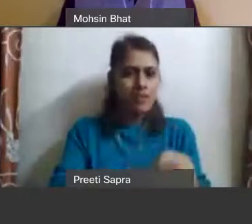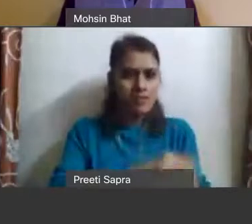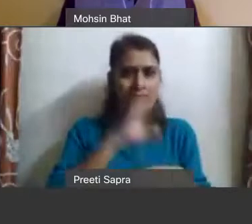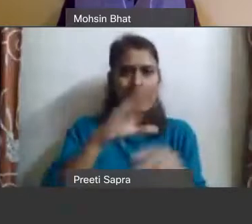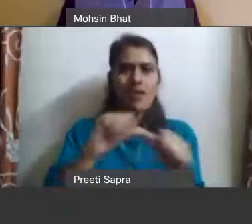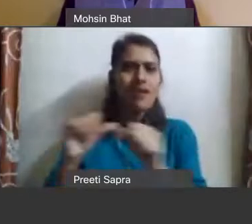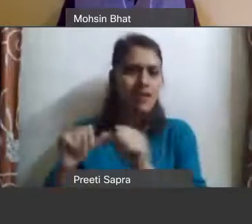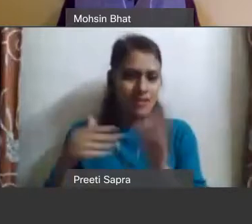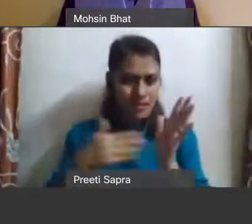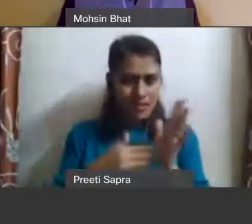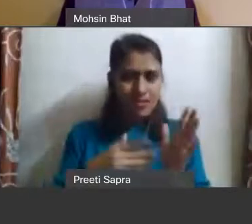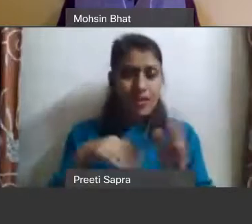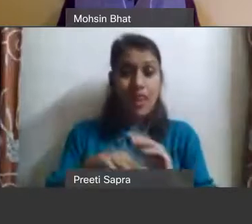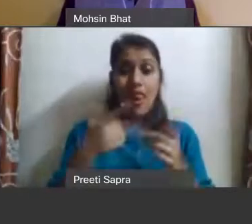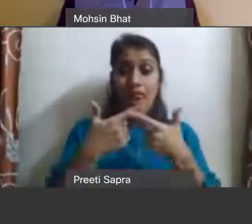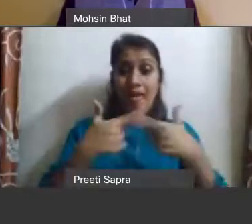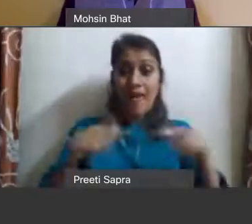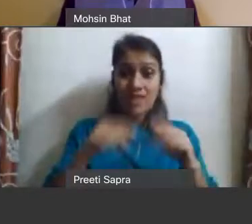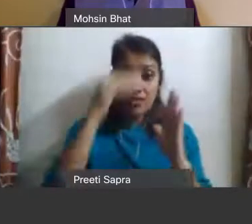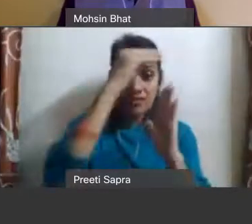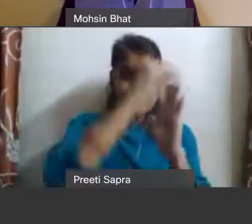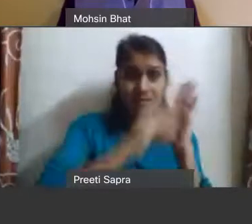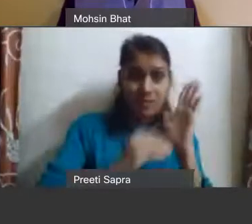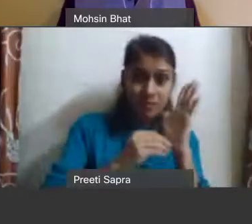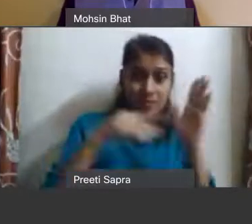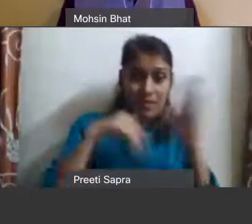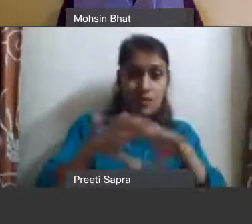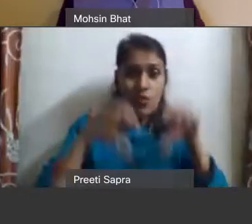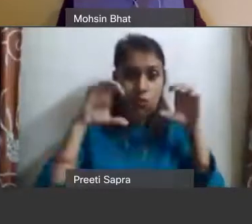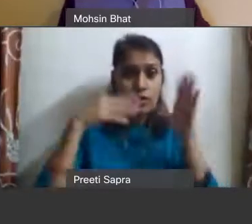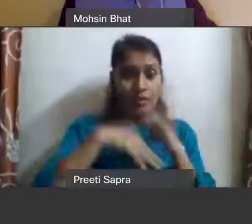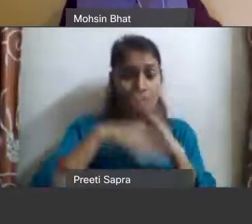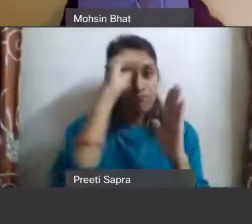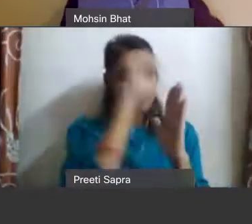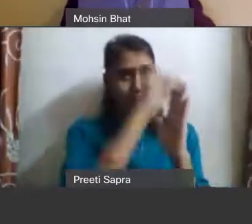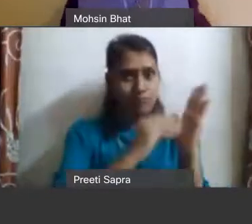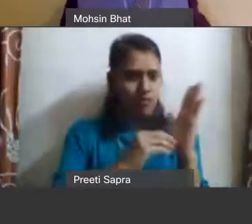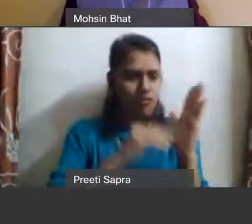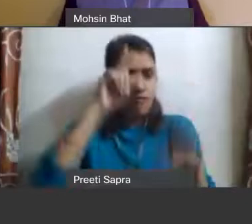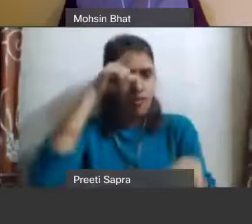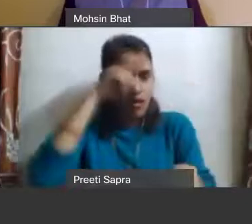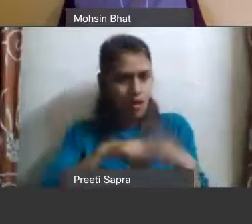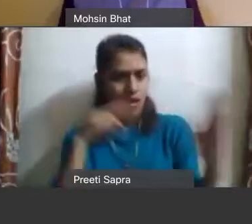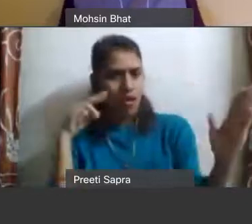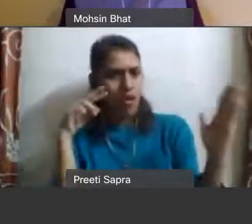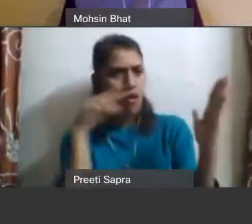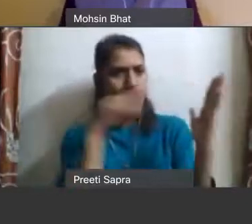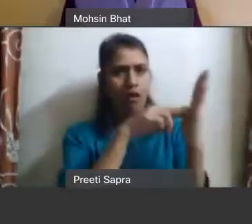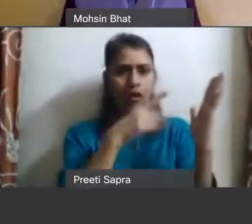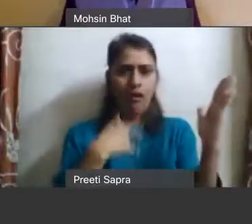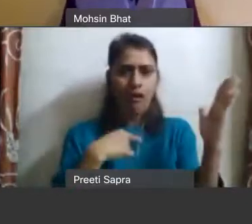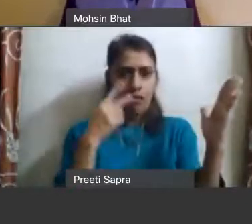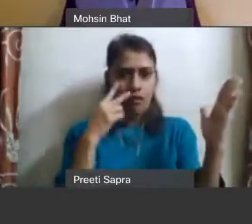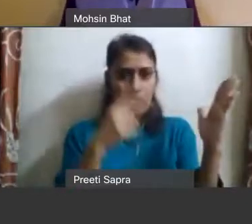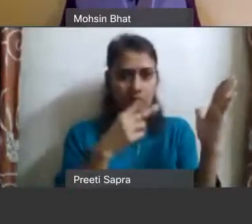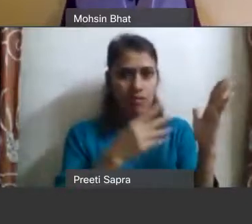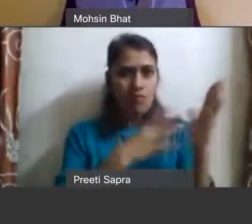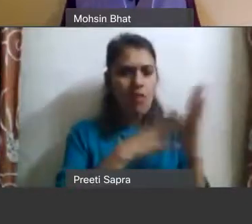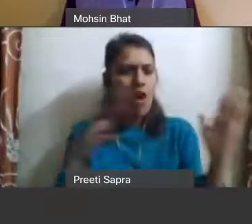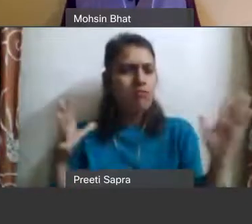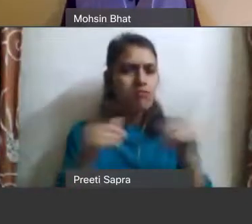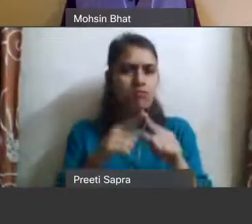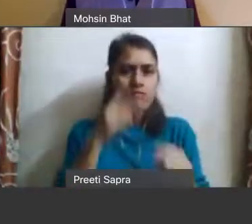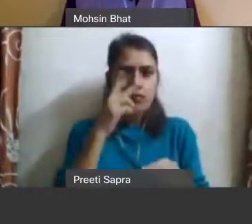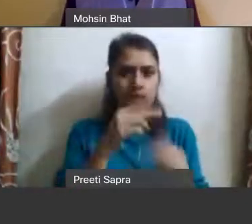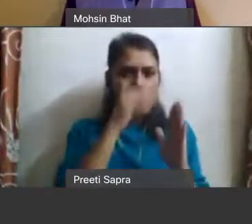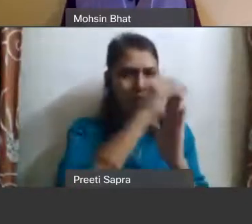doing so in the language of the Constitution. There was one of the first times, at least in my lifetime, that popular constitutionalism